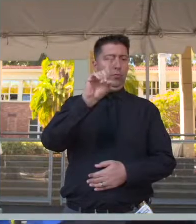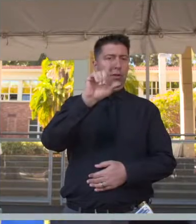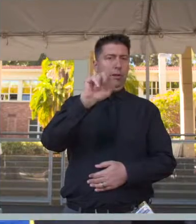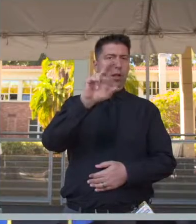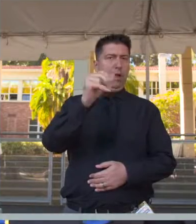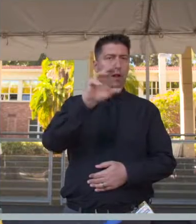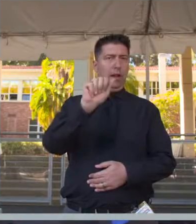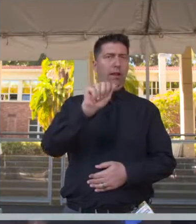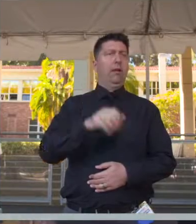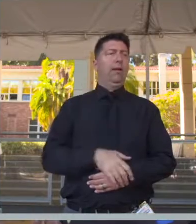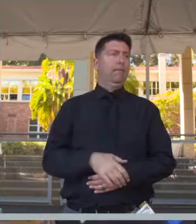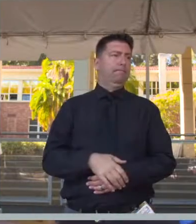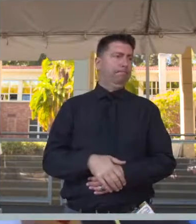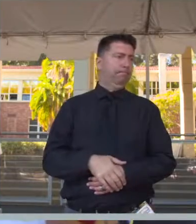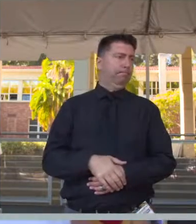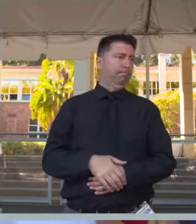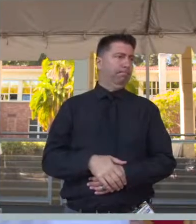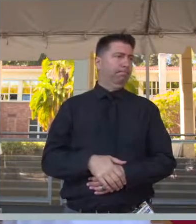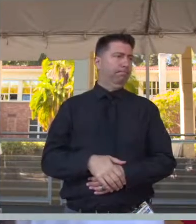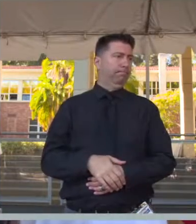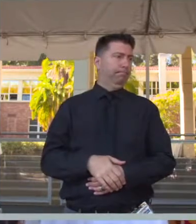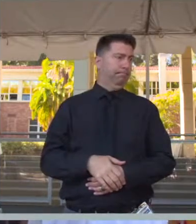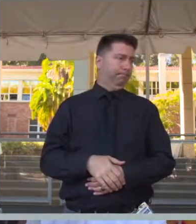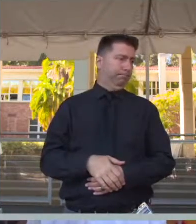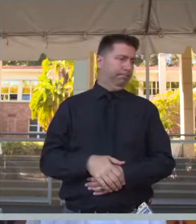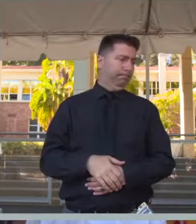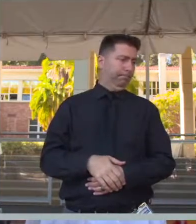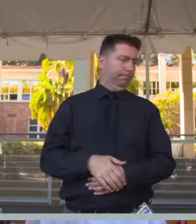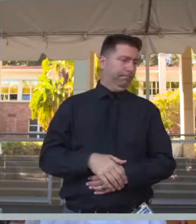Perianne Hickson Bingham.